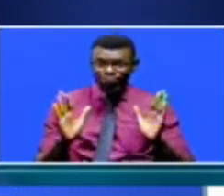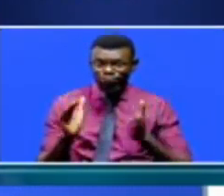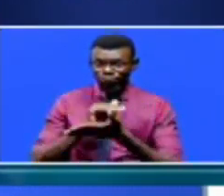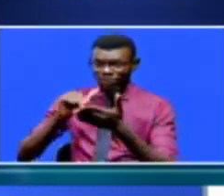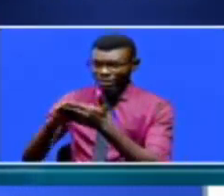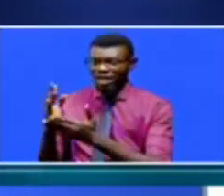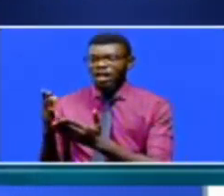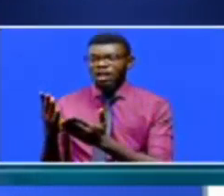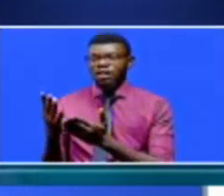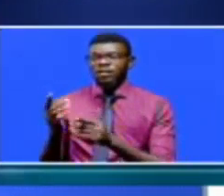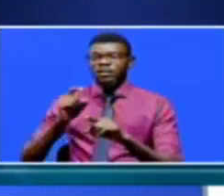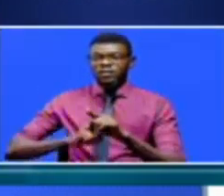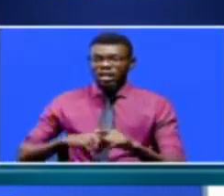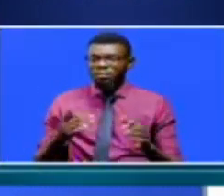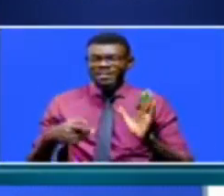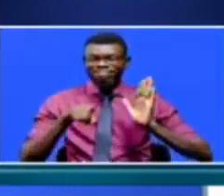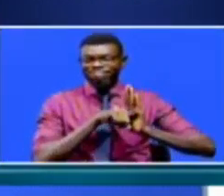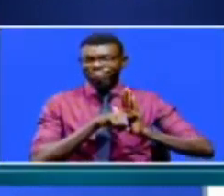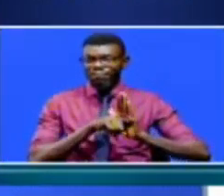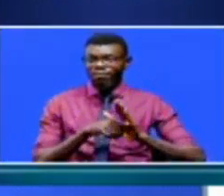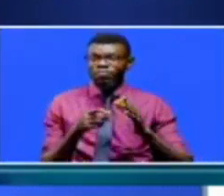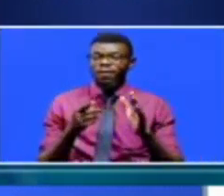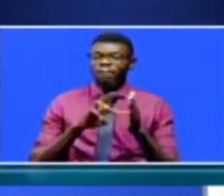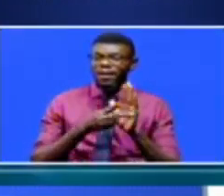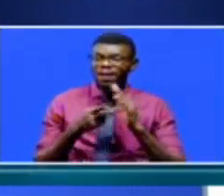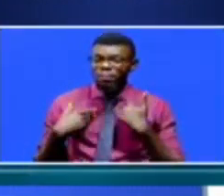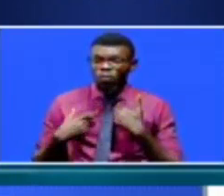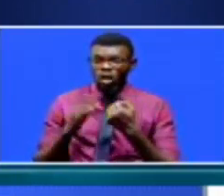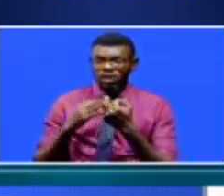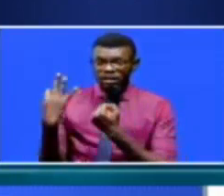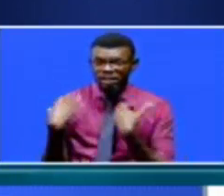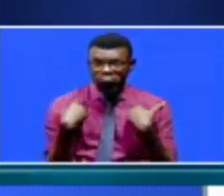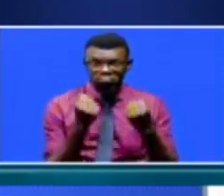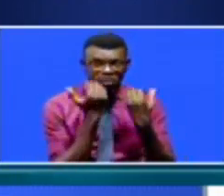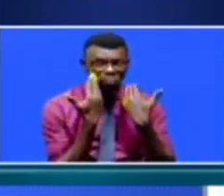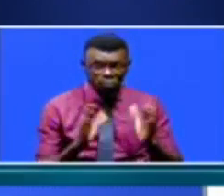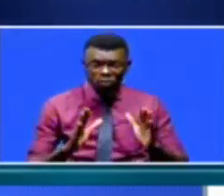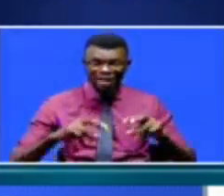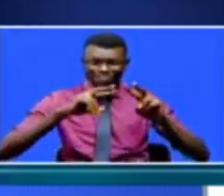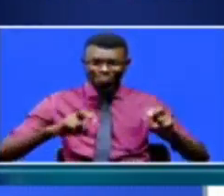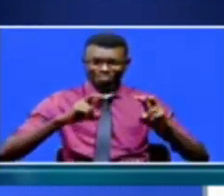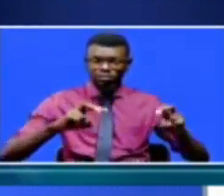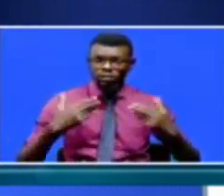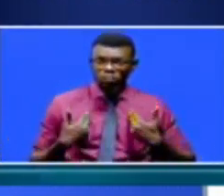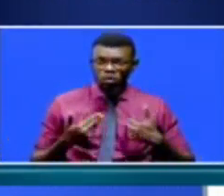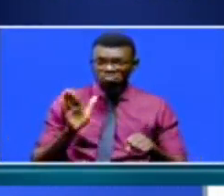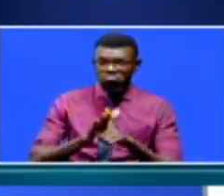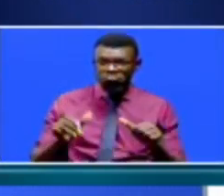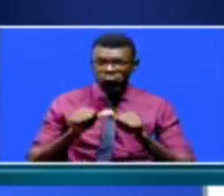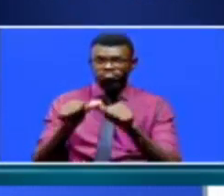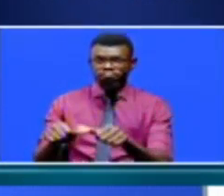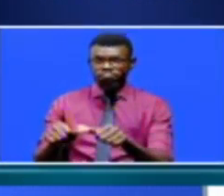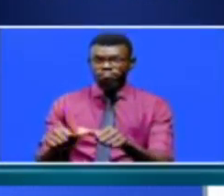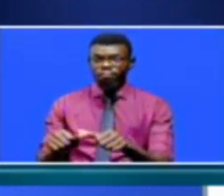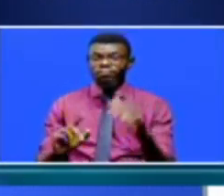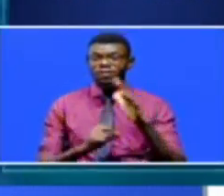testing negative. The country now has 83 recovery cases and mass testing is ongoing. Already, the Ministry